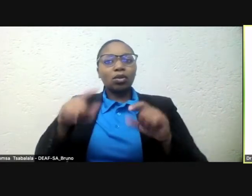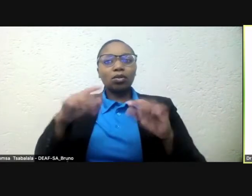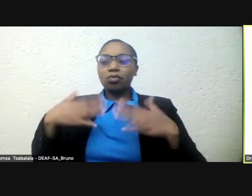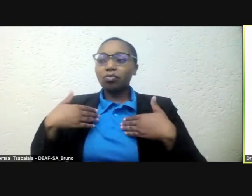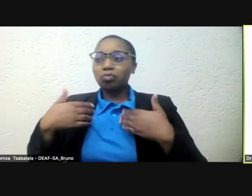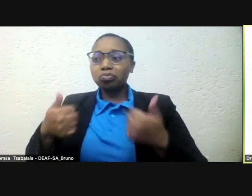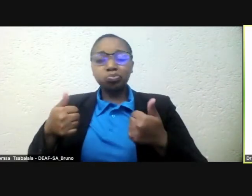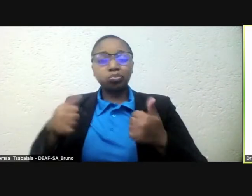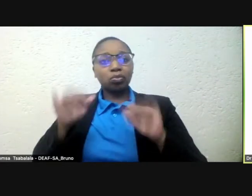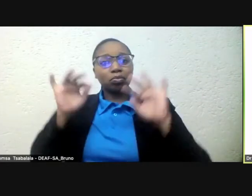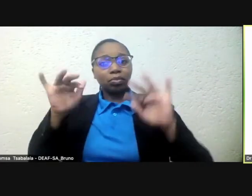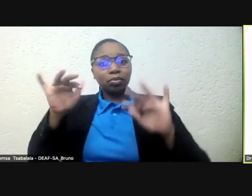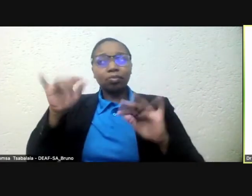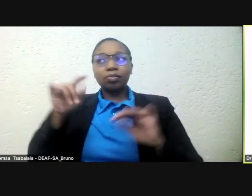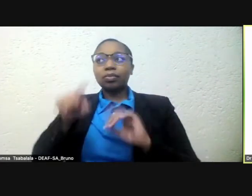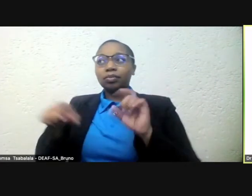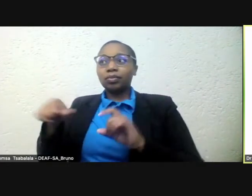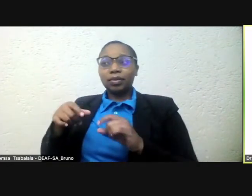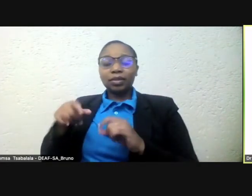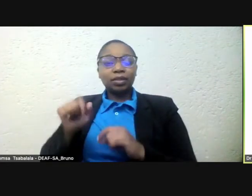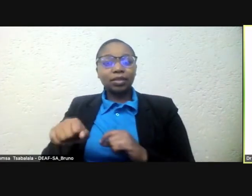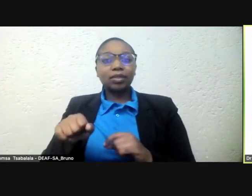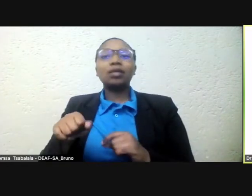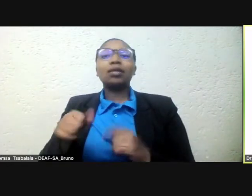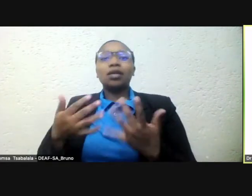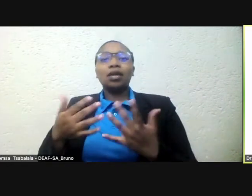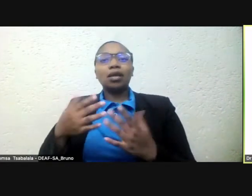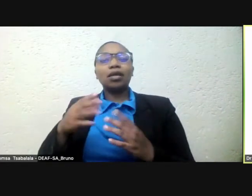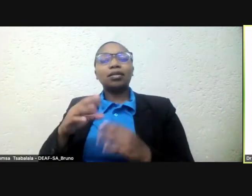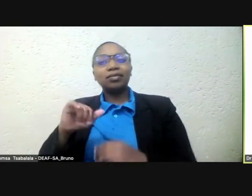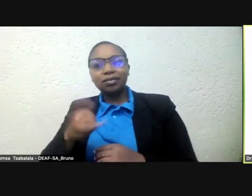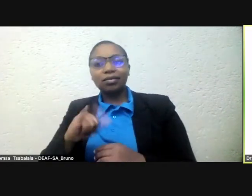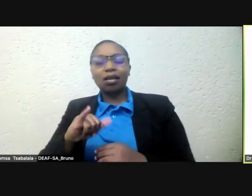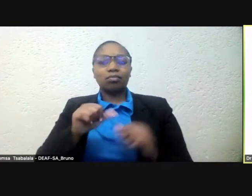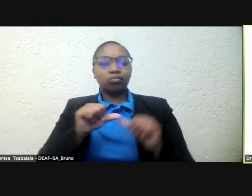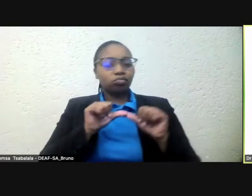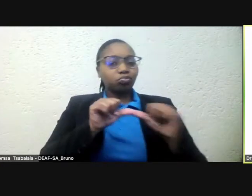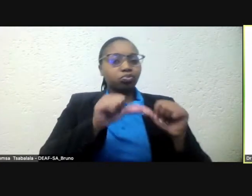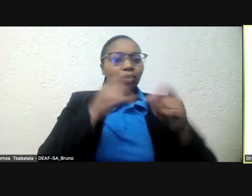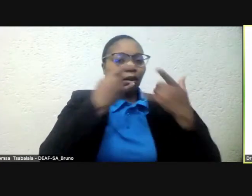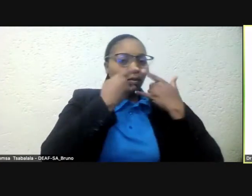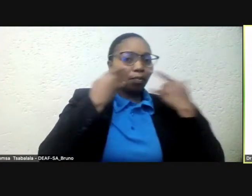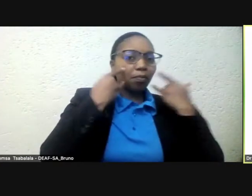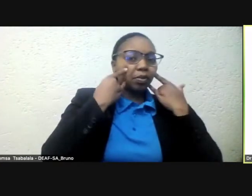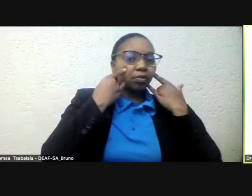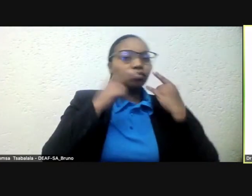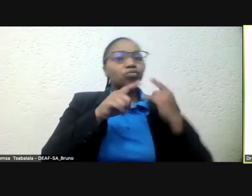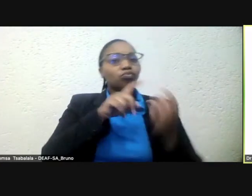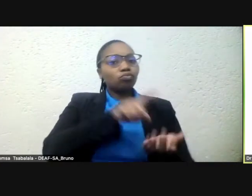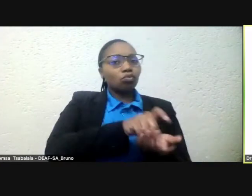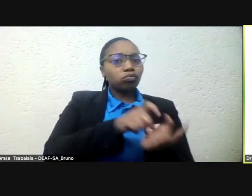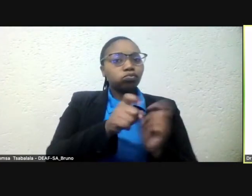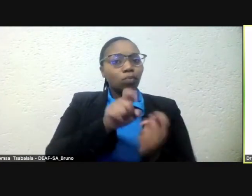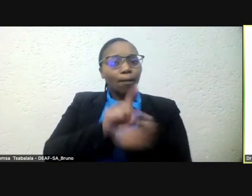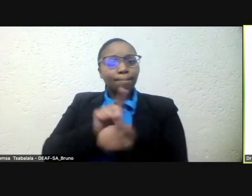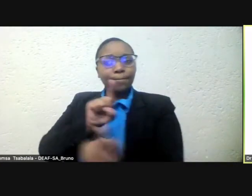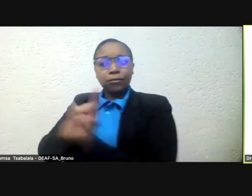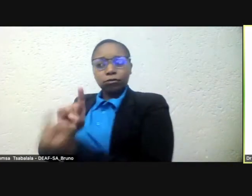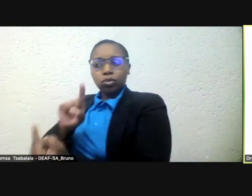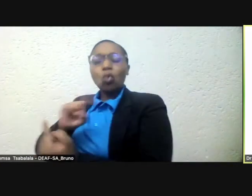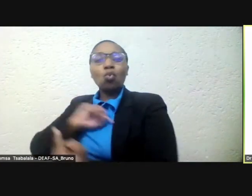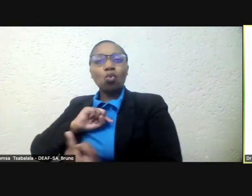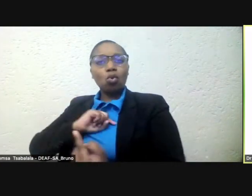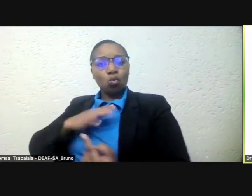which are still the #1 prevention and also the vaccination, so that we ensure that we are able